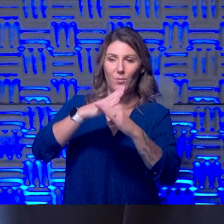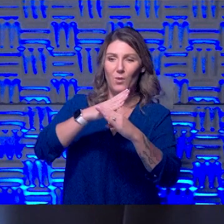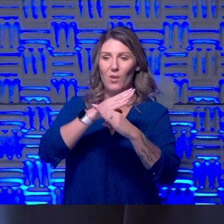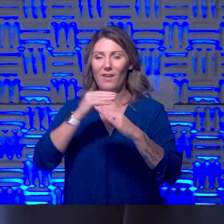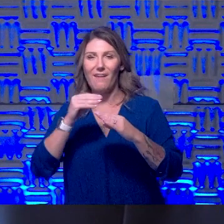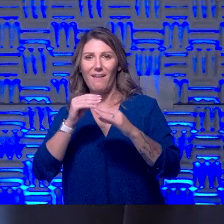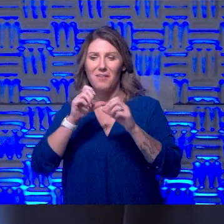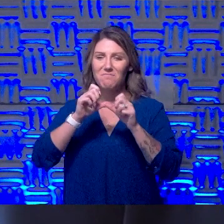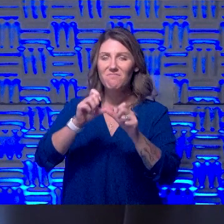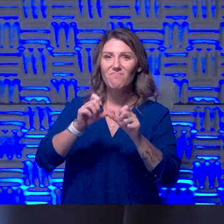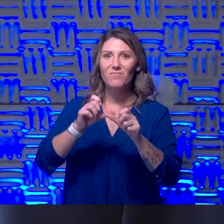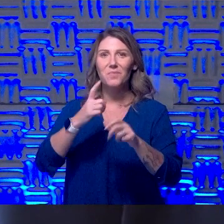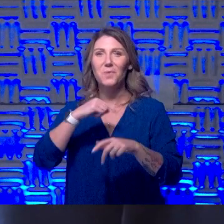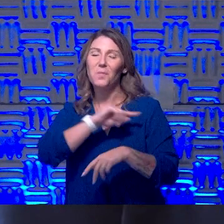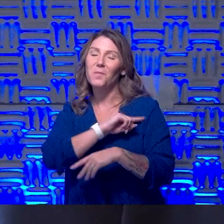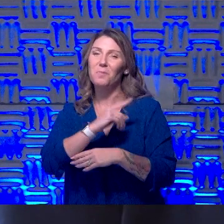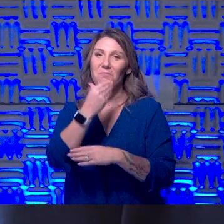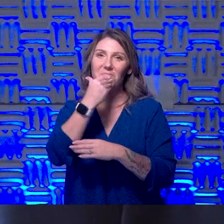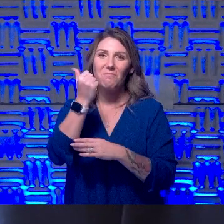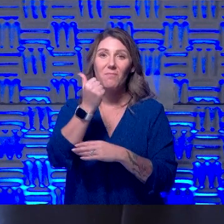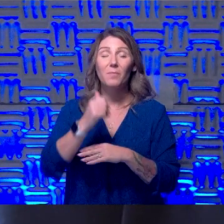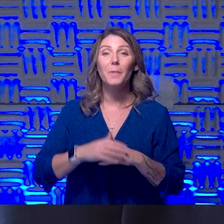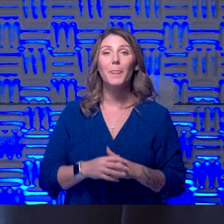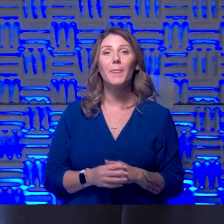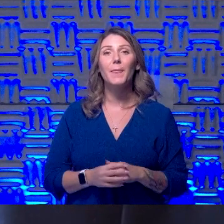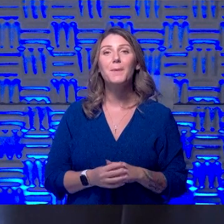durability, we're going to be in better shape. But